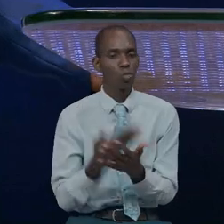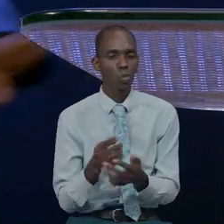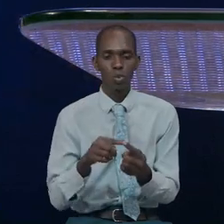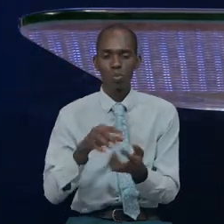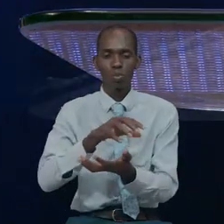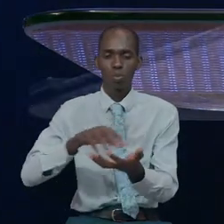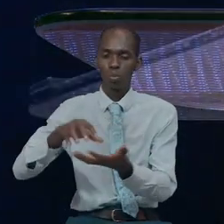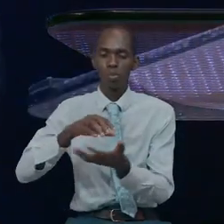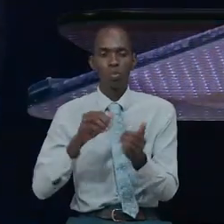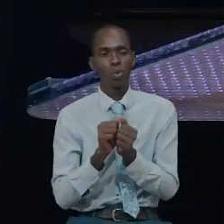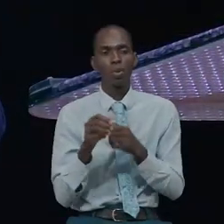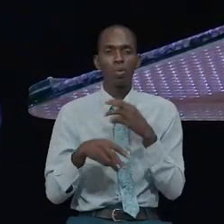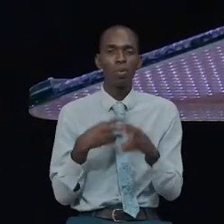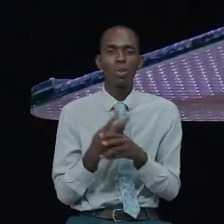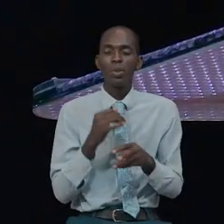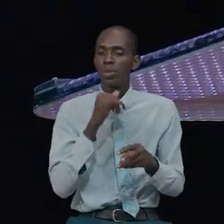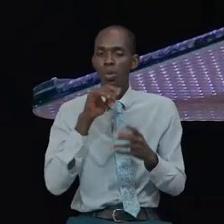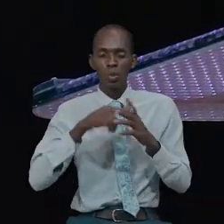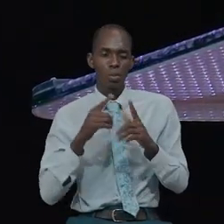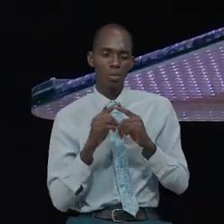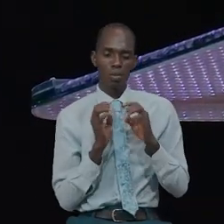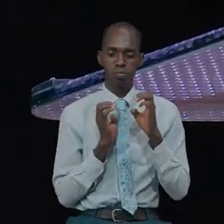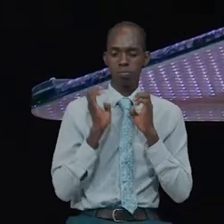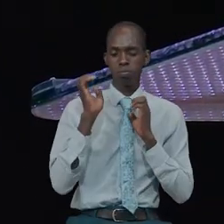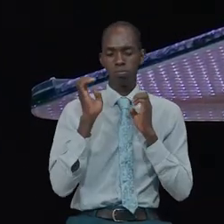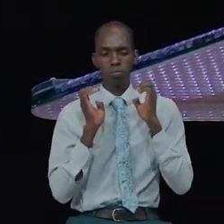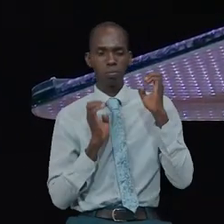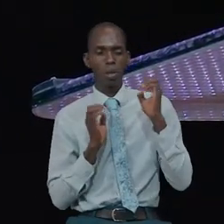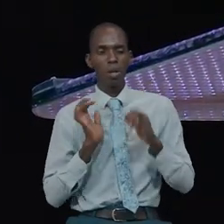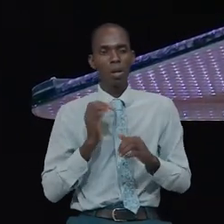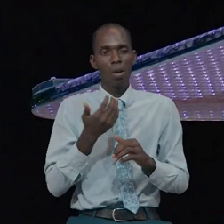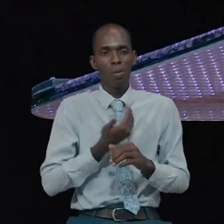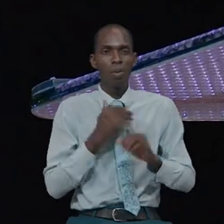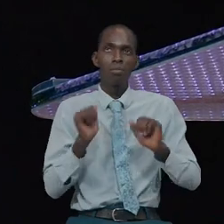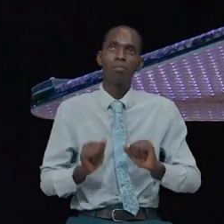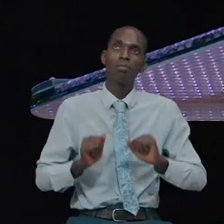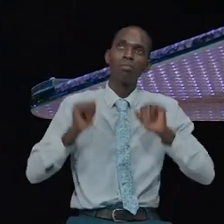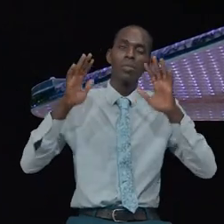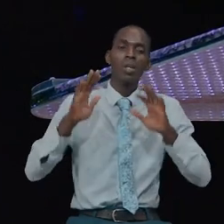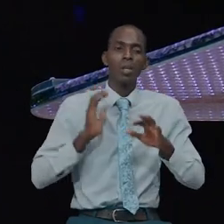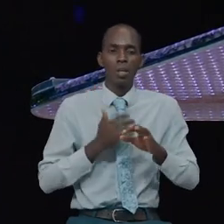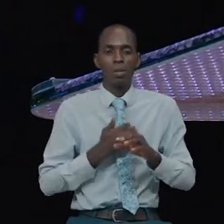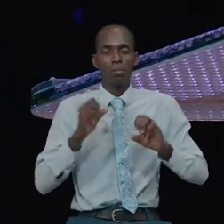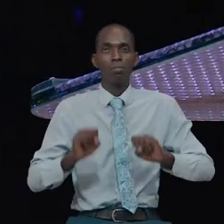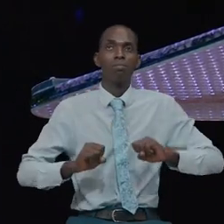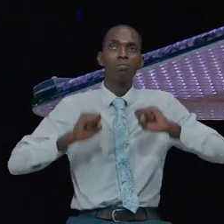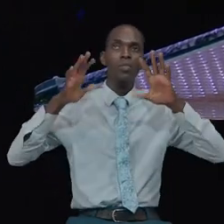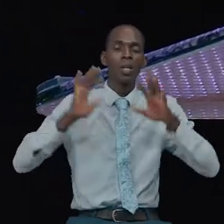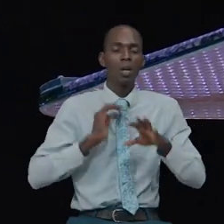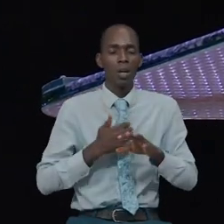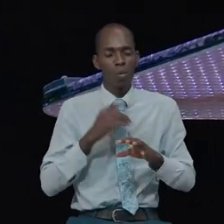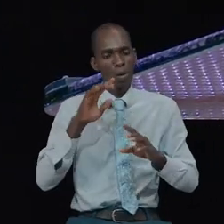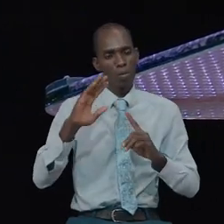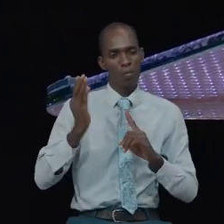It's not good to begin to evaluate our consecration, our devotion, a commitment, a conviction with